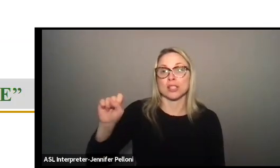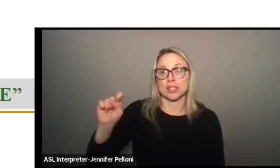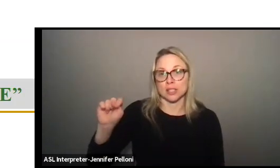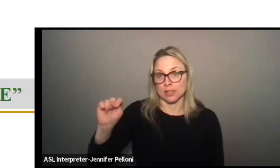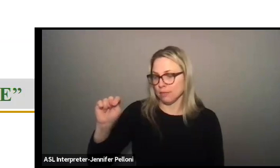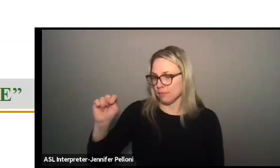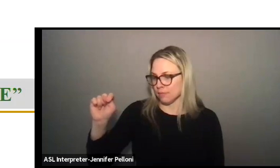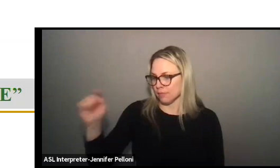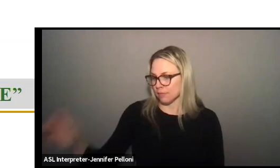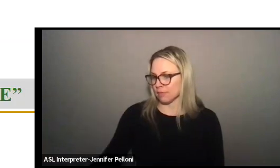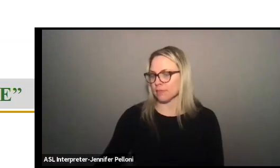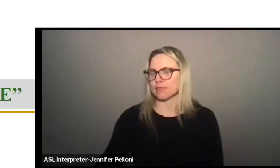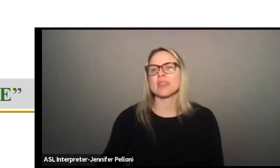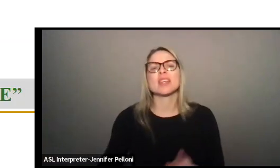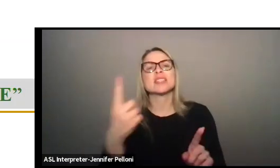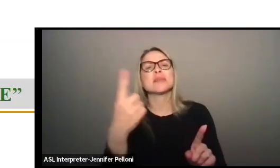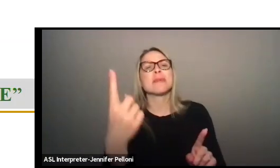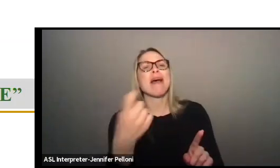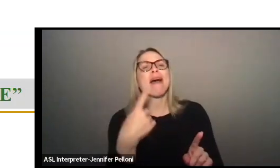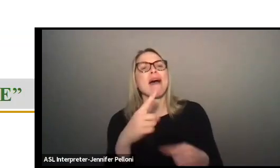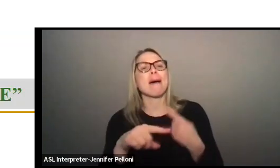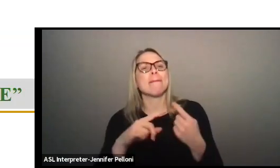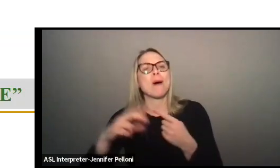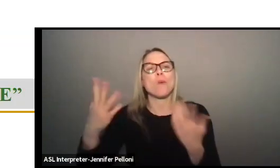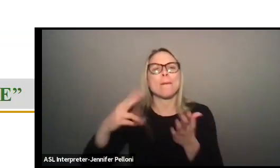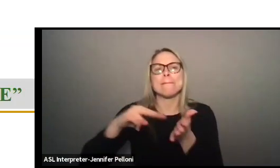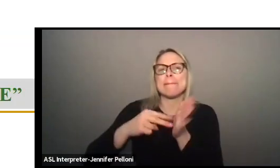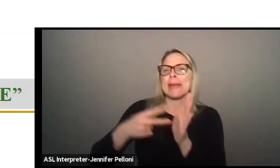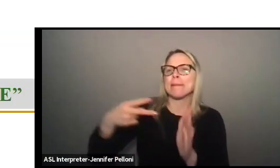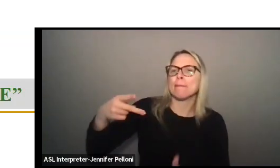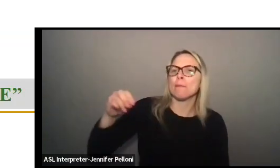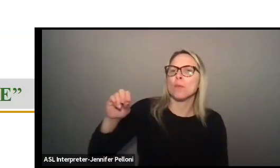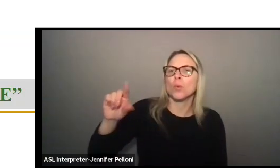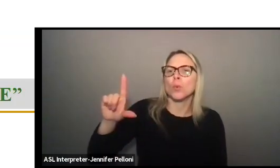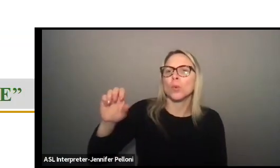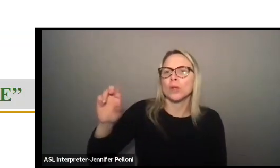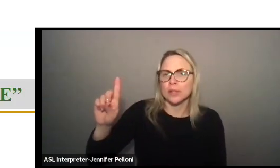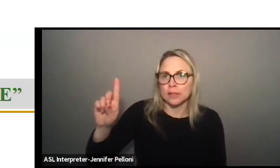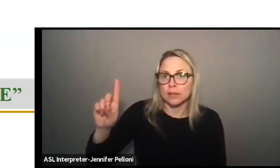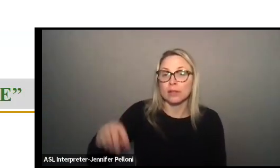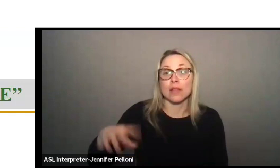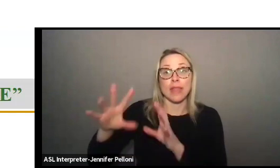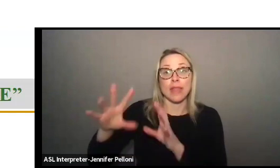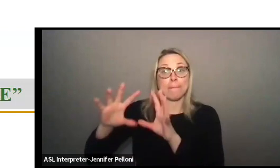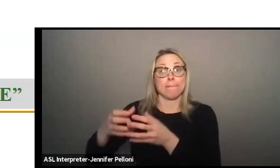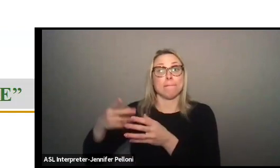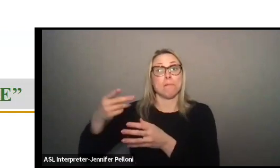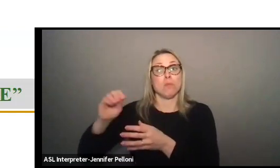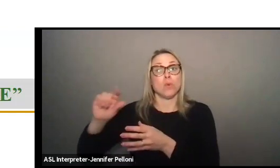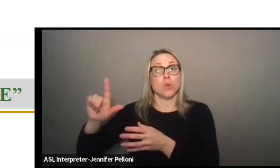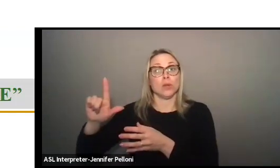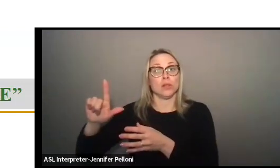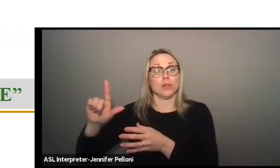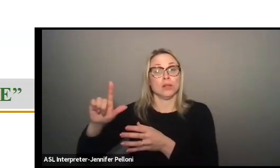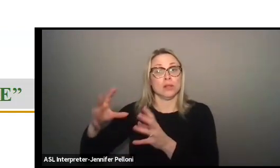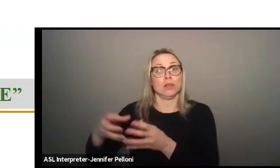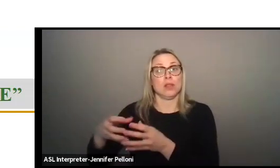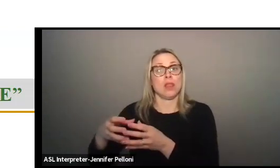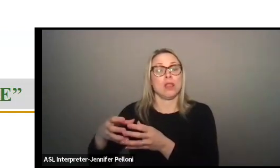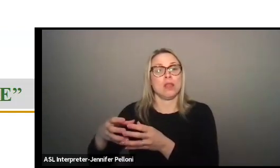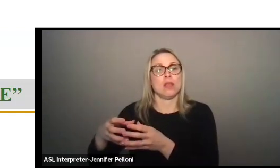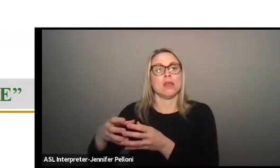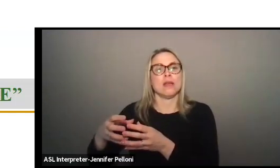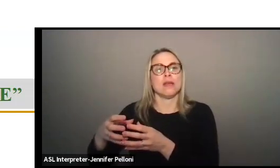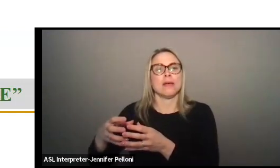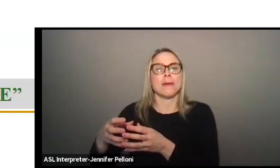that someone asked the question about pools. So I said the pooled trust is a